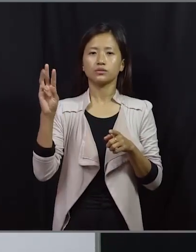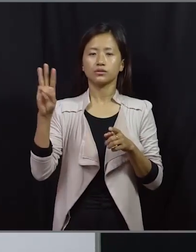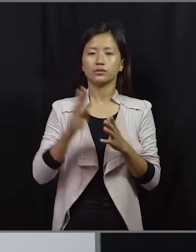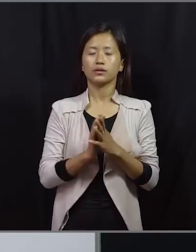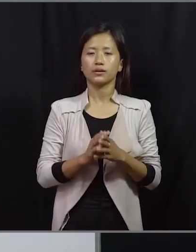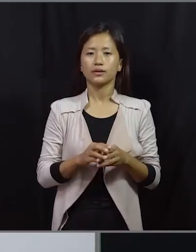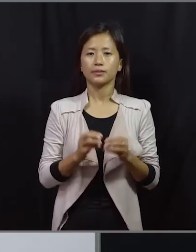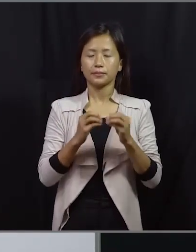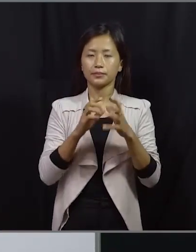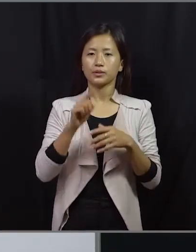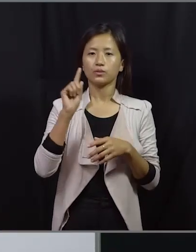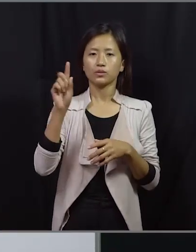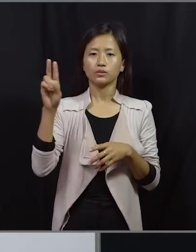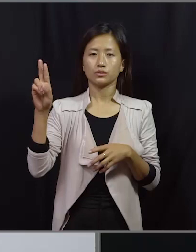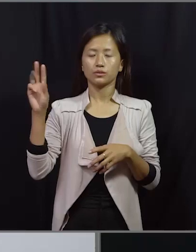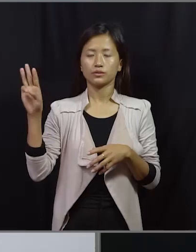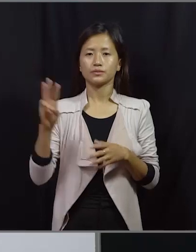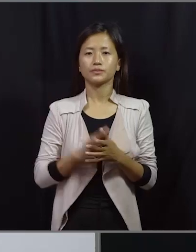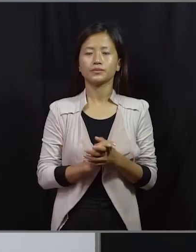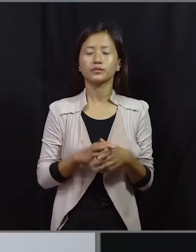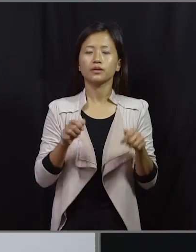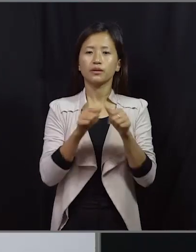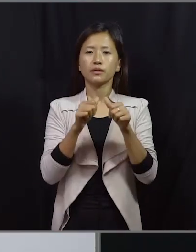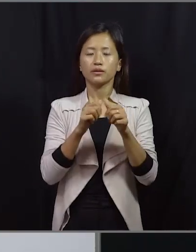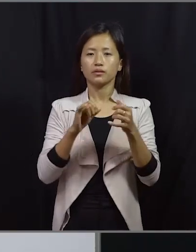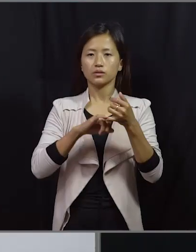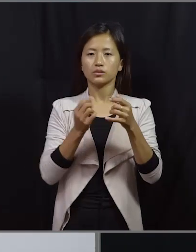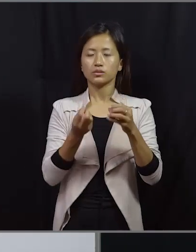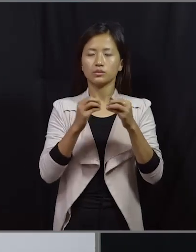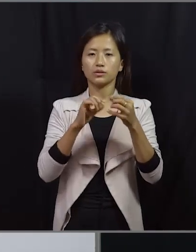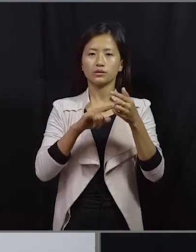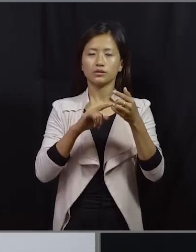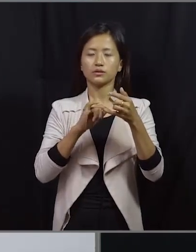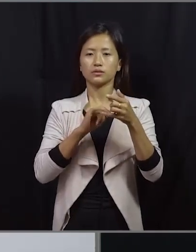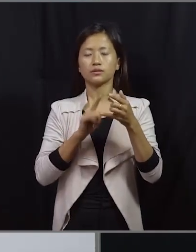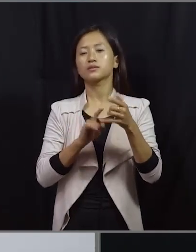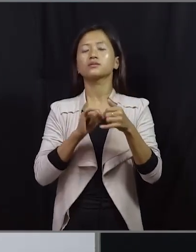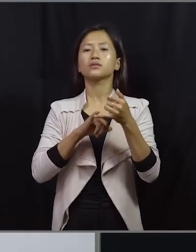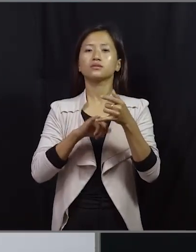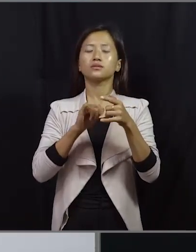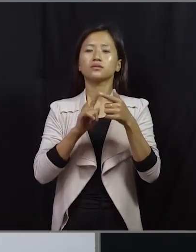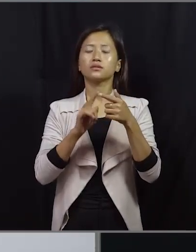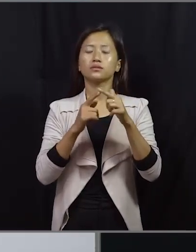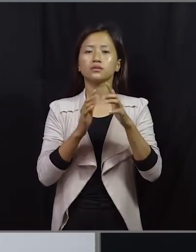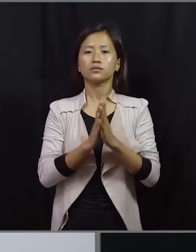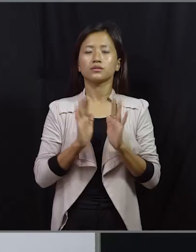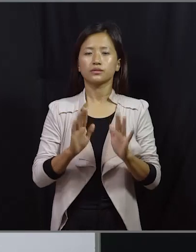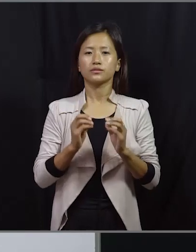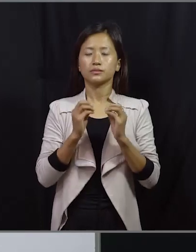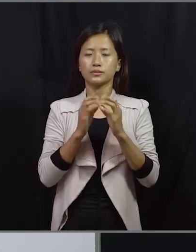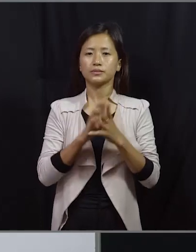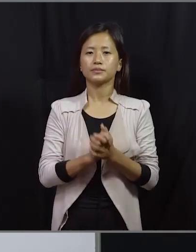1, 2, 3 is there. Here we say that A is a subset of B. And if we note